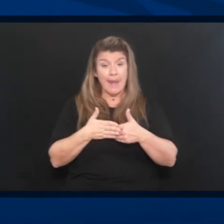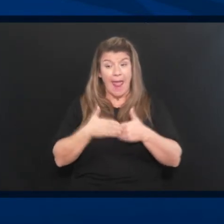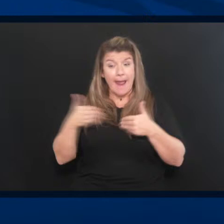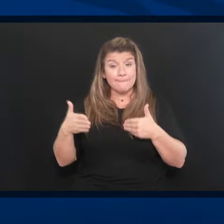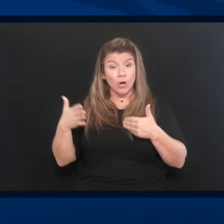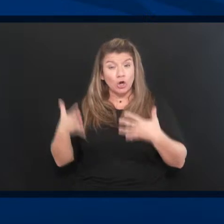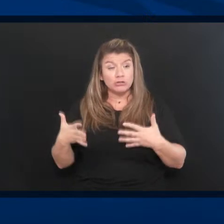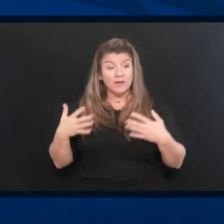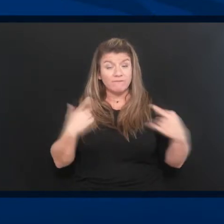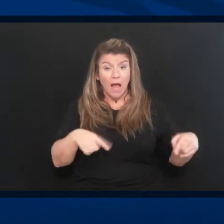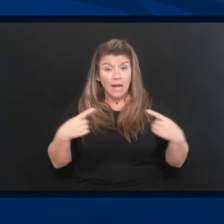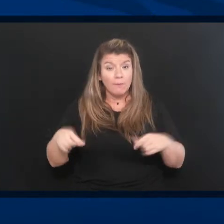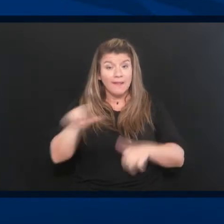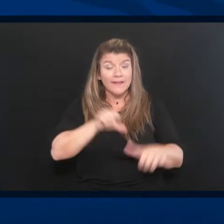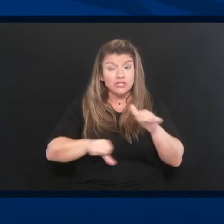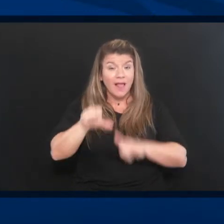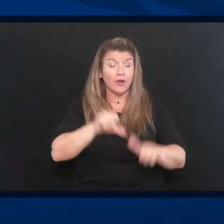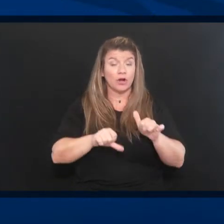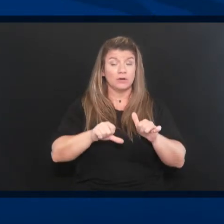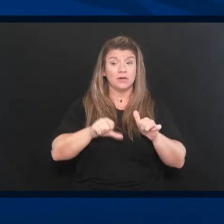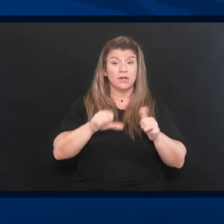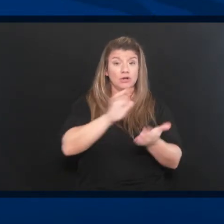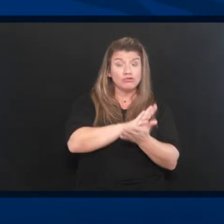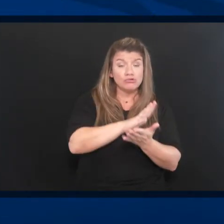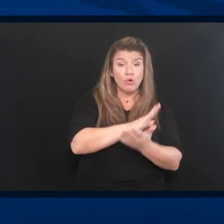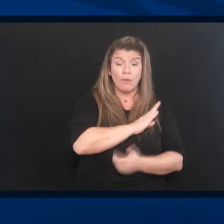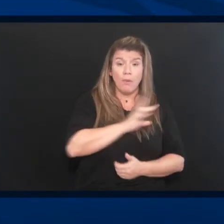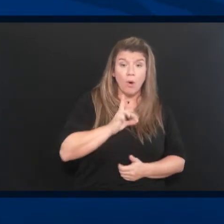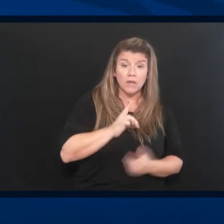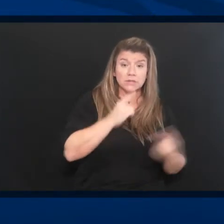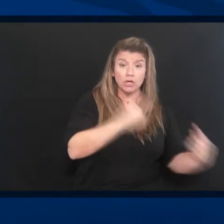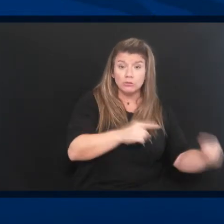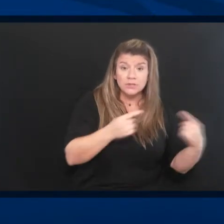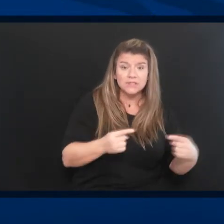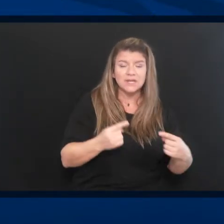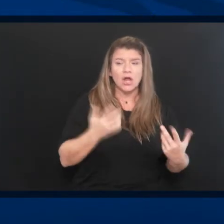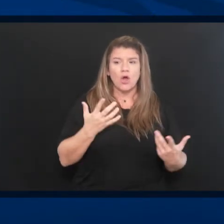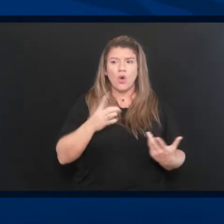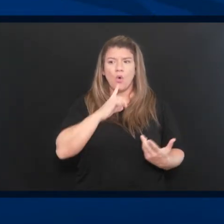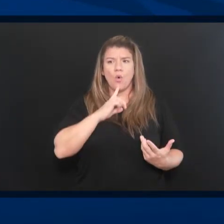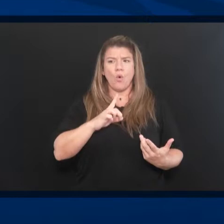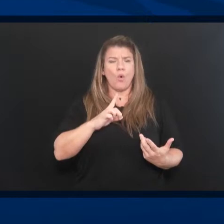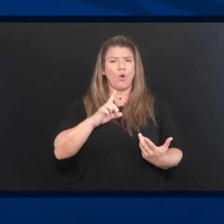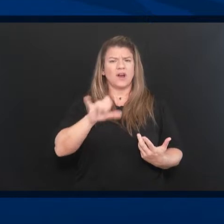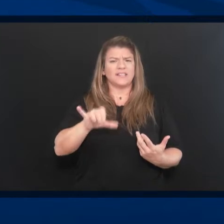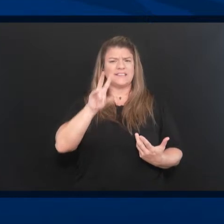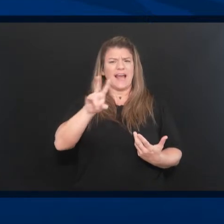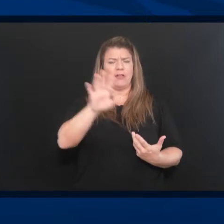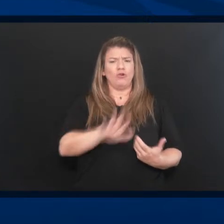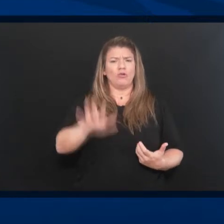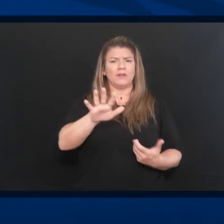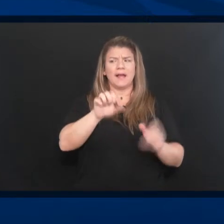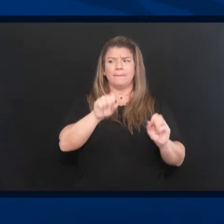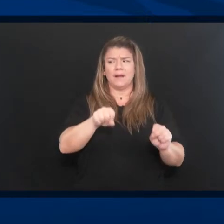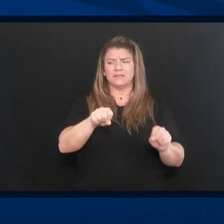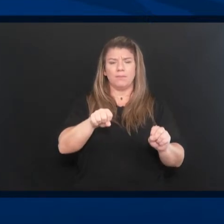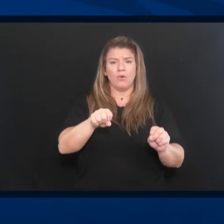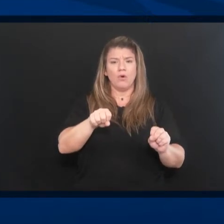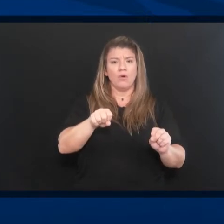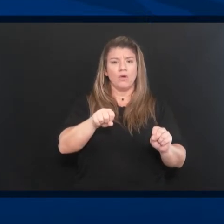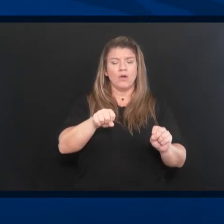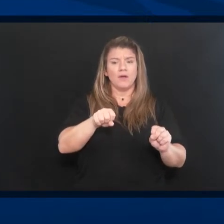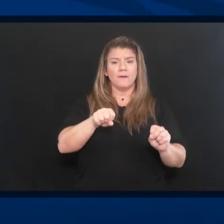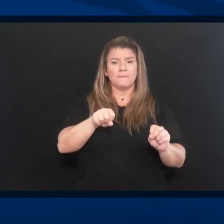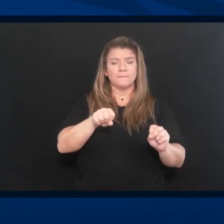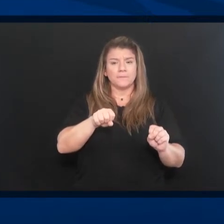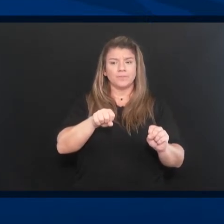with each other, or debates in school boards? Or does it even look like, you know, possible harassment